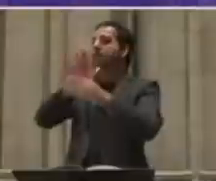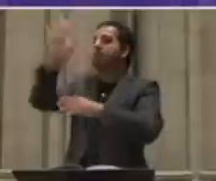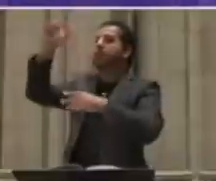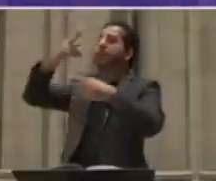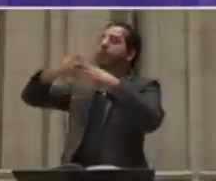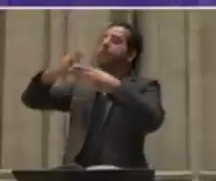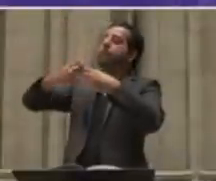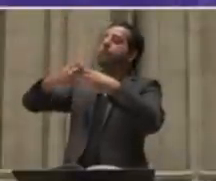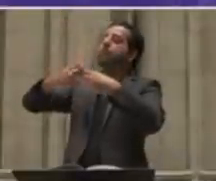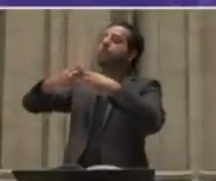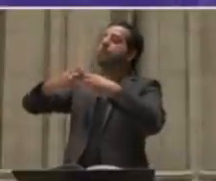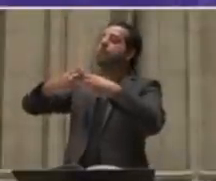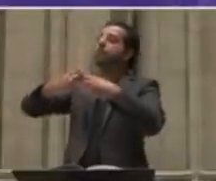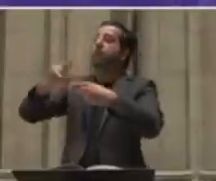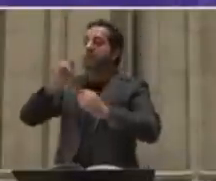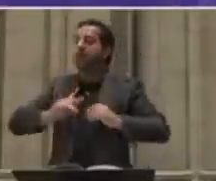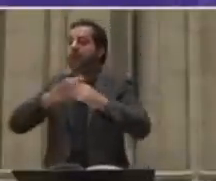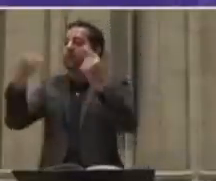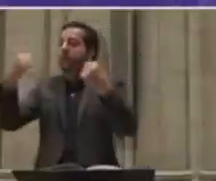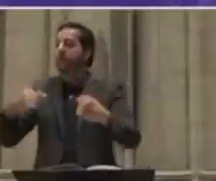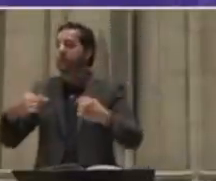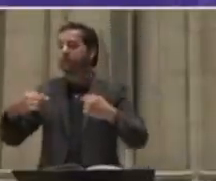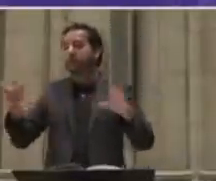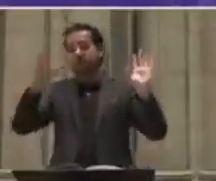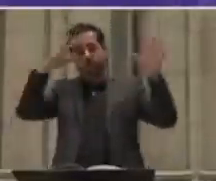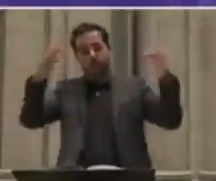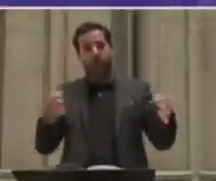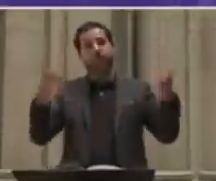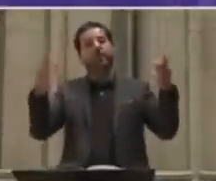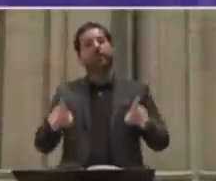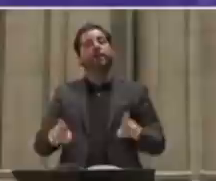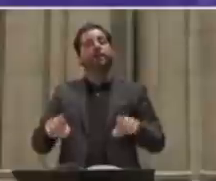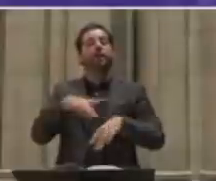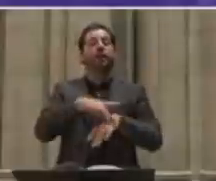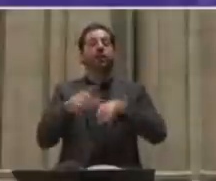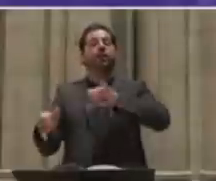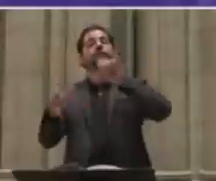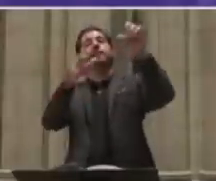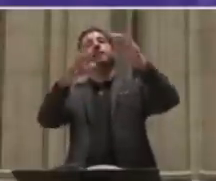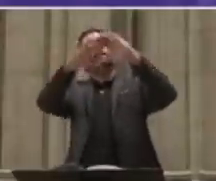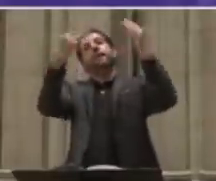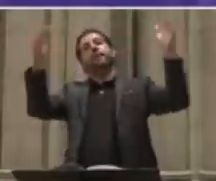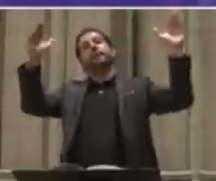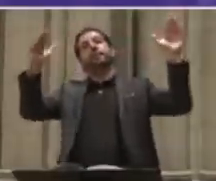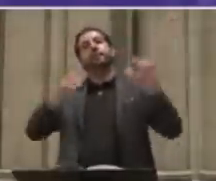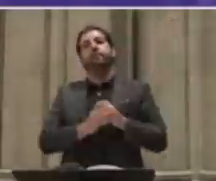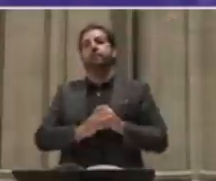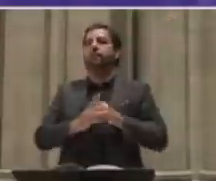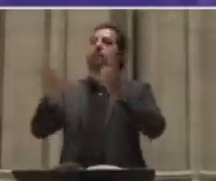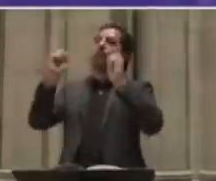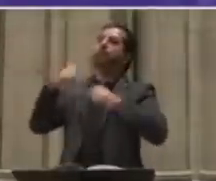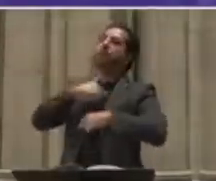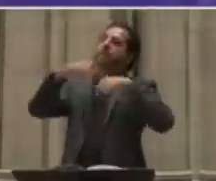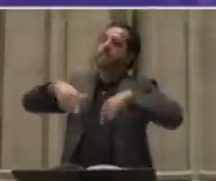hallowed be thy name. Thy kingdom come, thy will be done, on earth as it is in heaven.